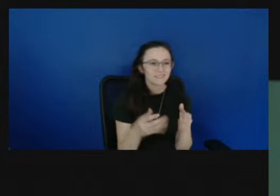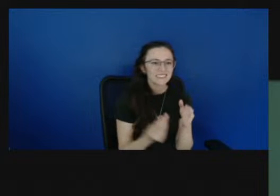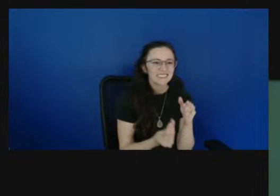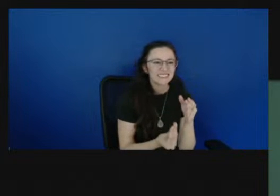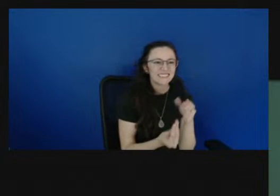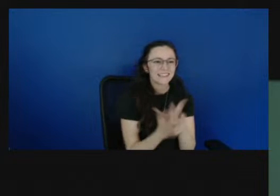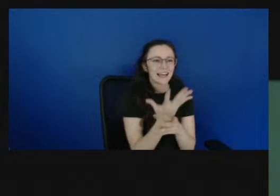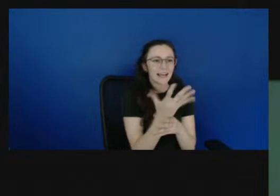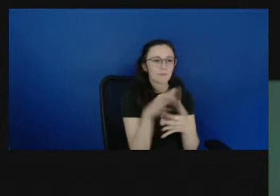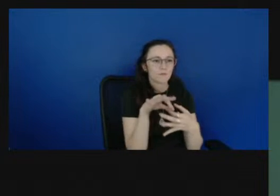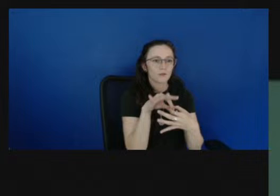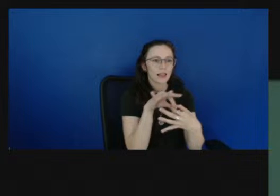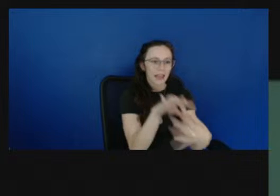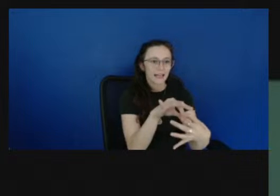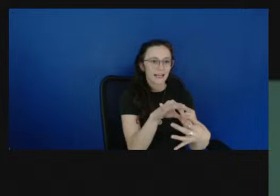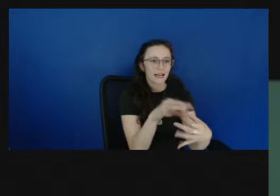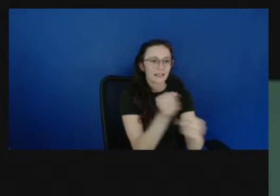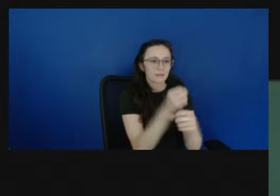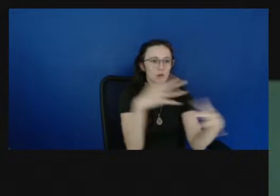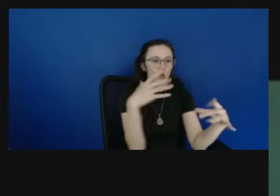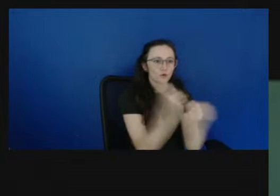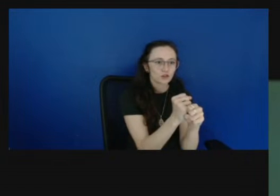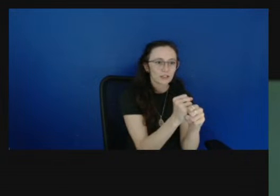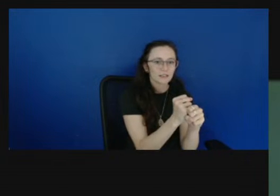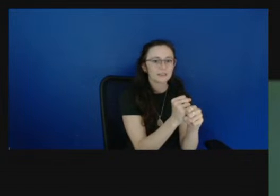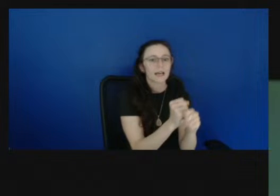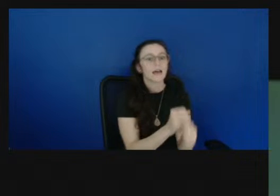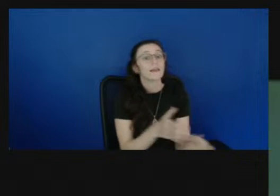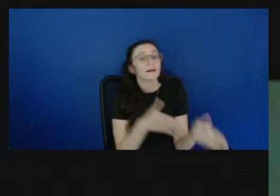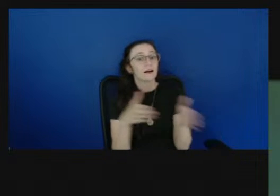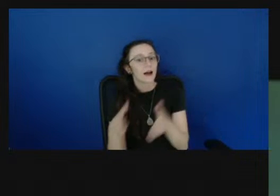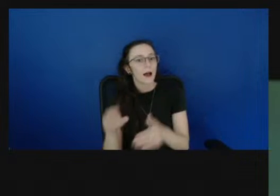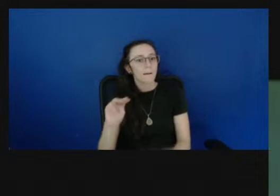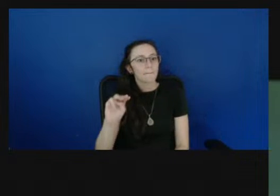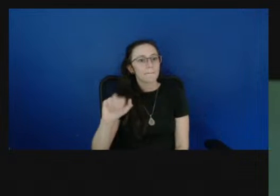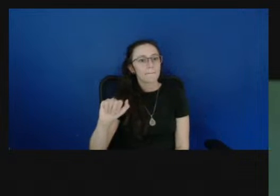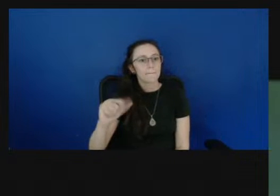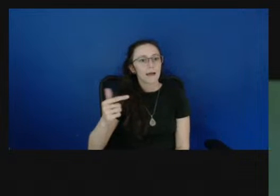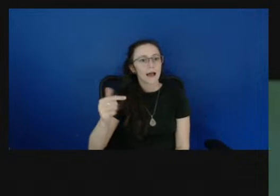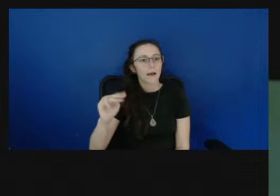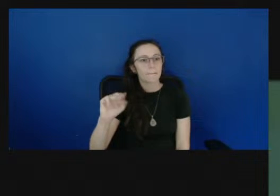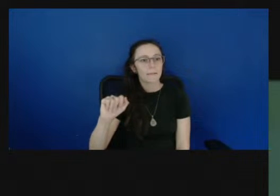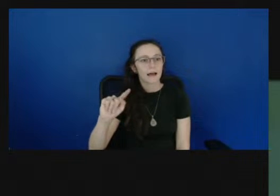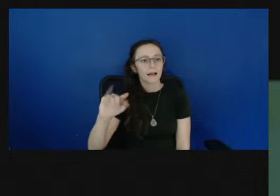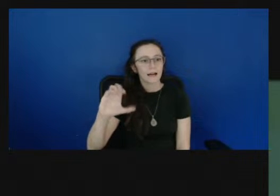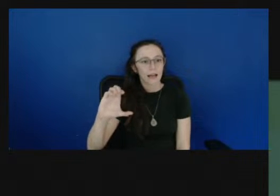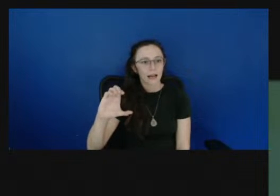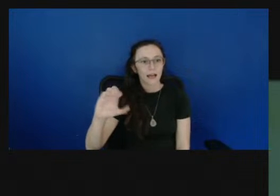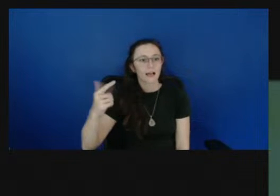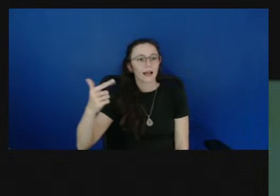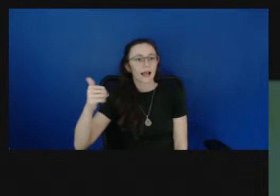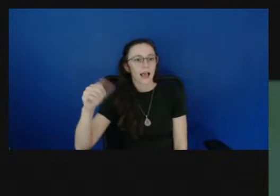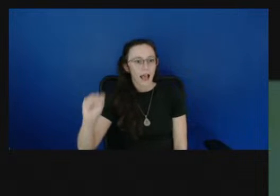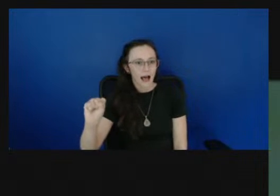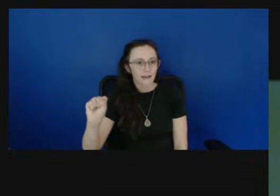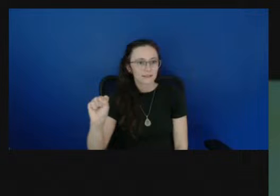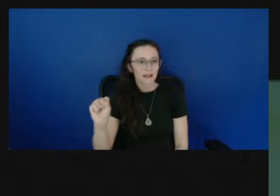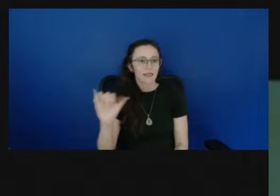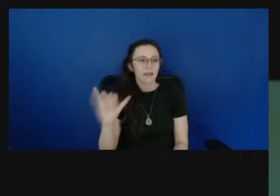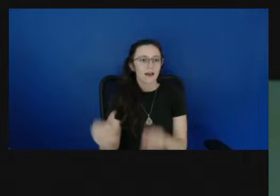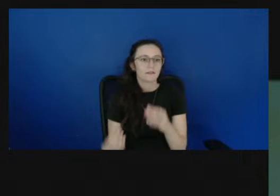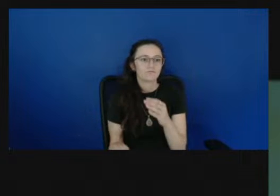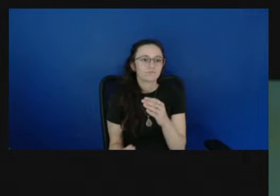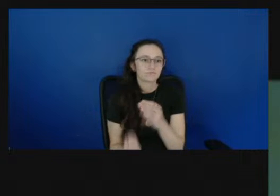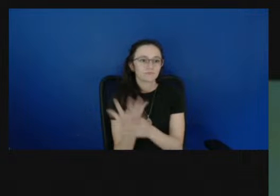and explosions being driven by magmatic gas exhaling explosively from the retreating magma or from magma